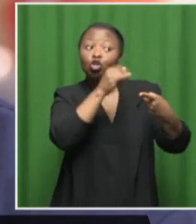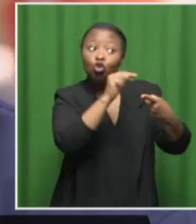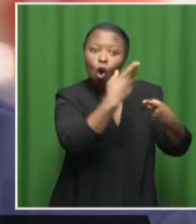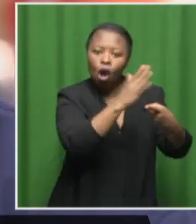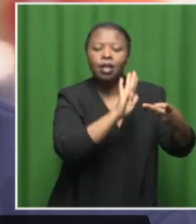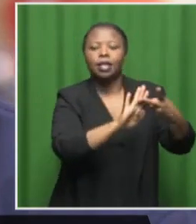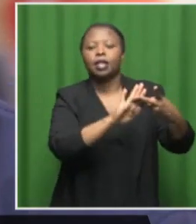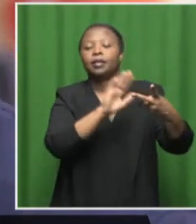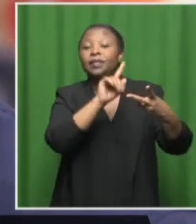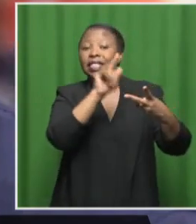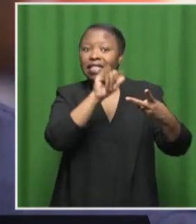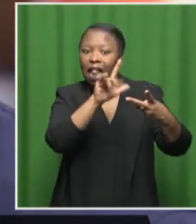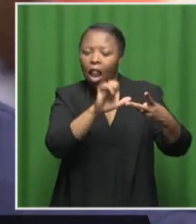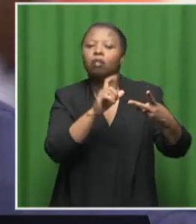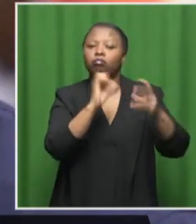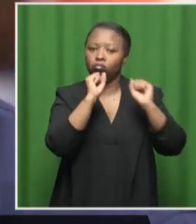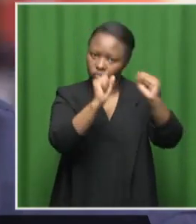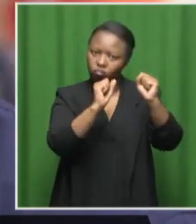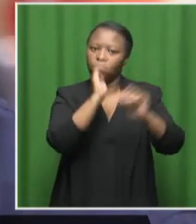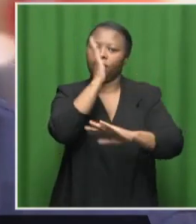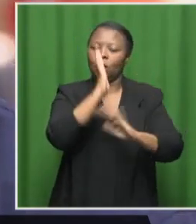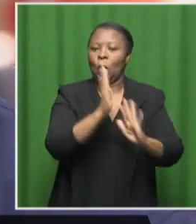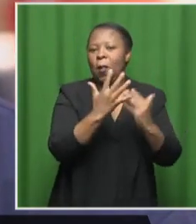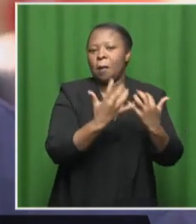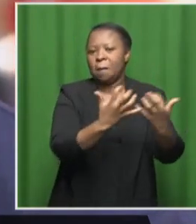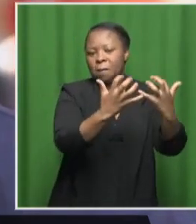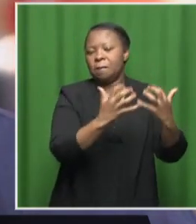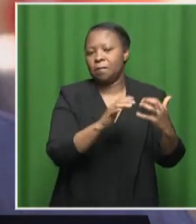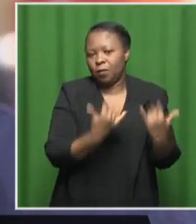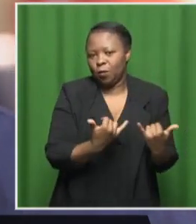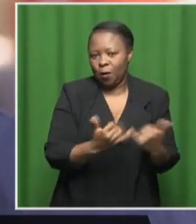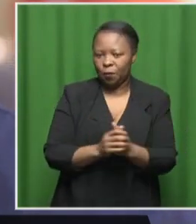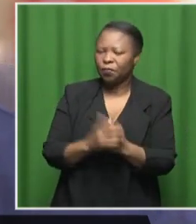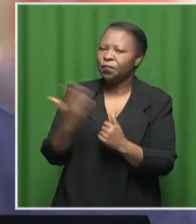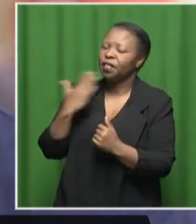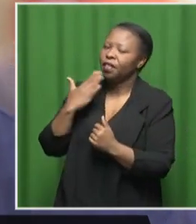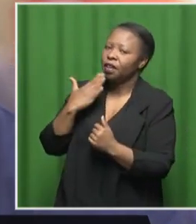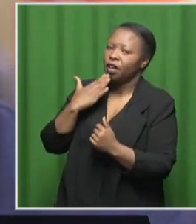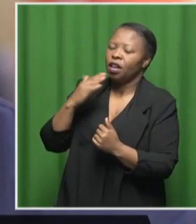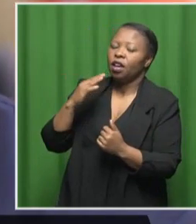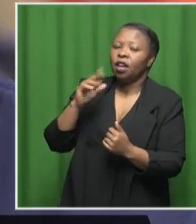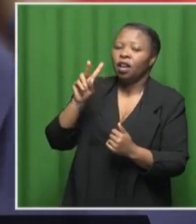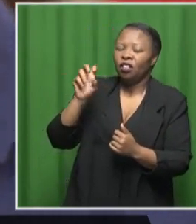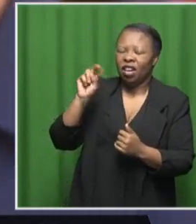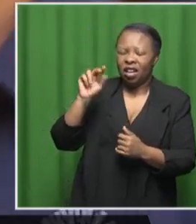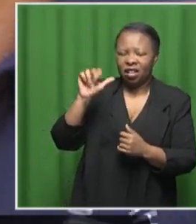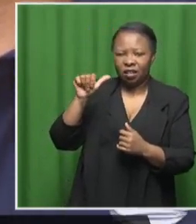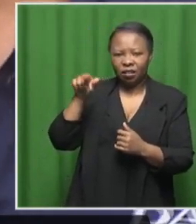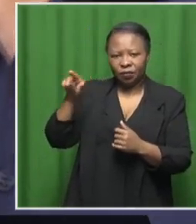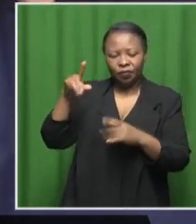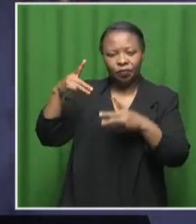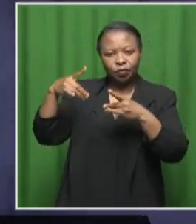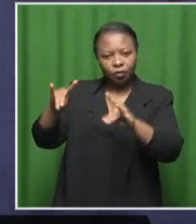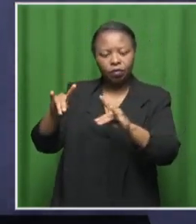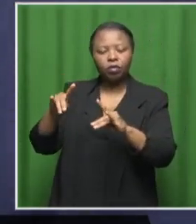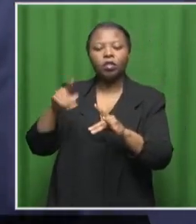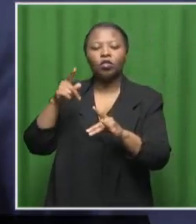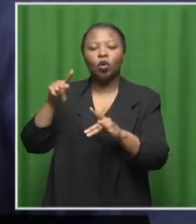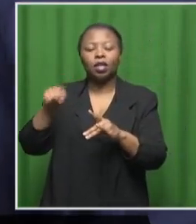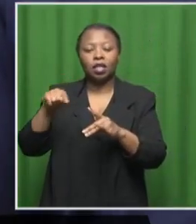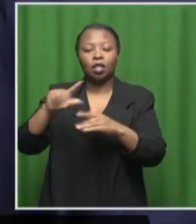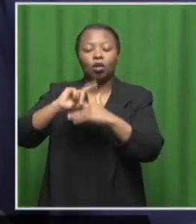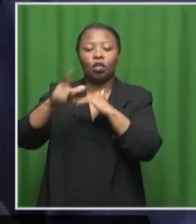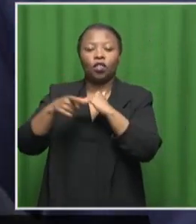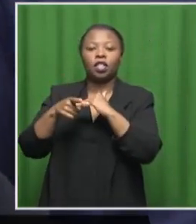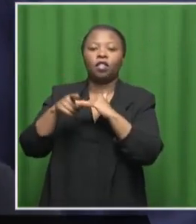Helen Zille is due to address Congress today. Thank you very much, Mr. Vernahon. That is Mr. Vernahon, who's one of the presiding officers of this particular Congress